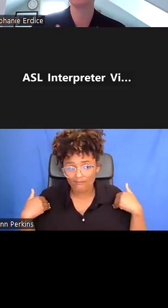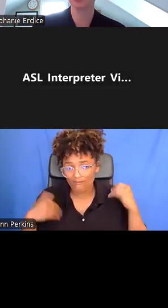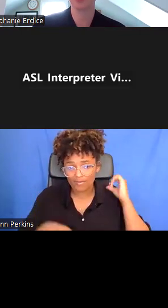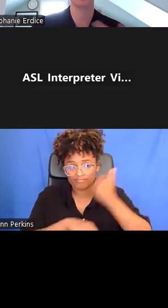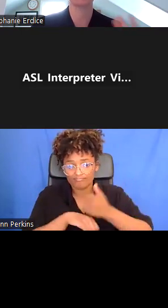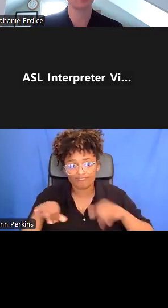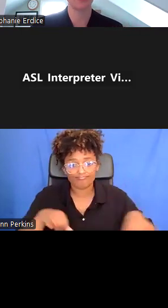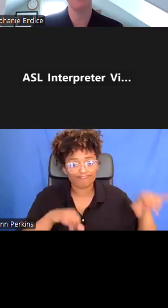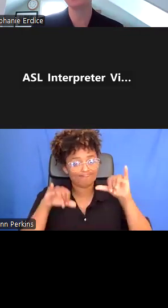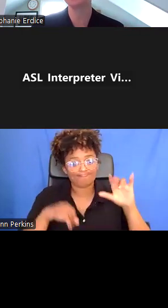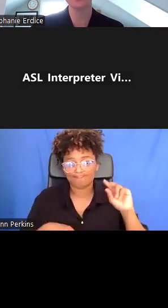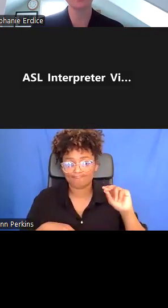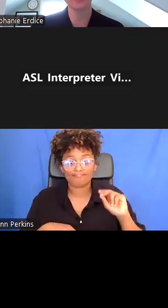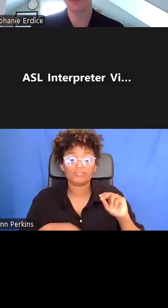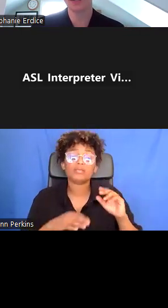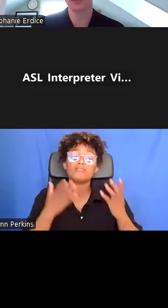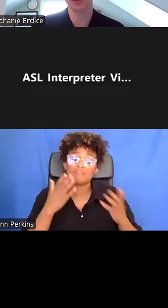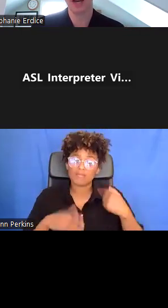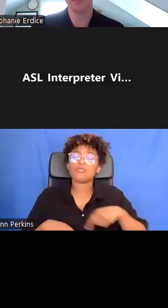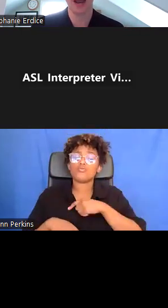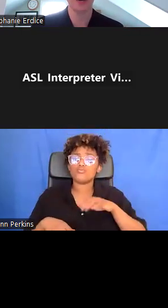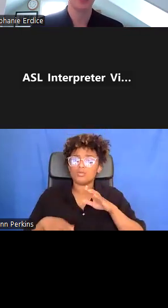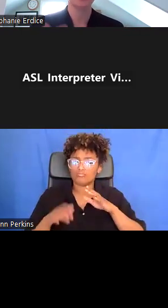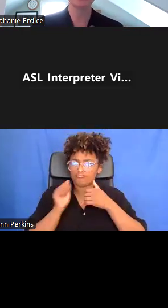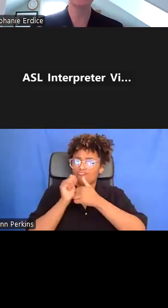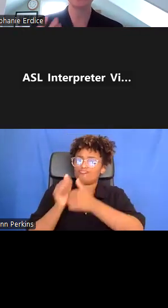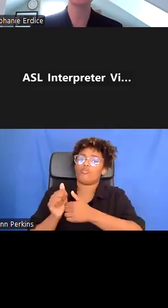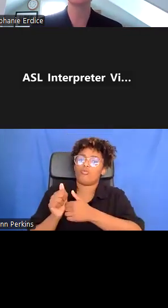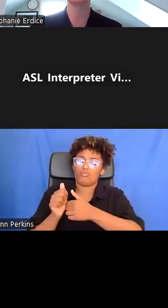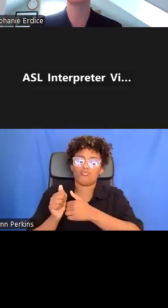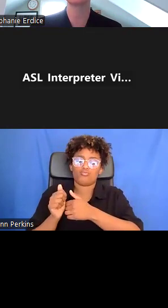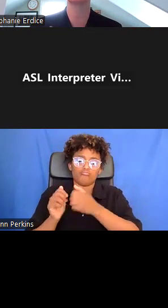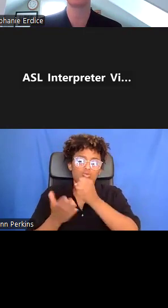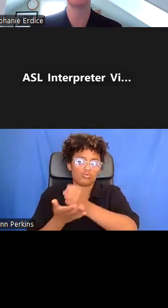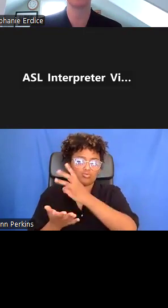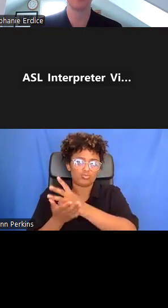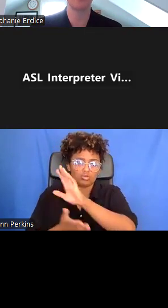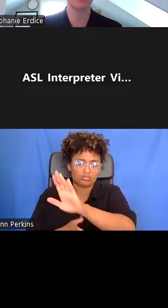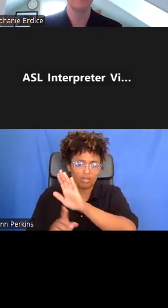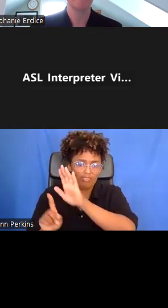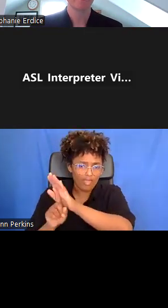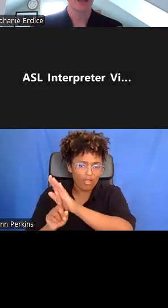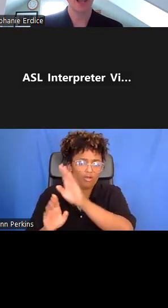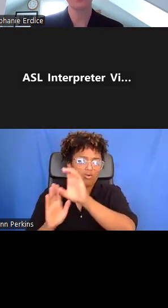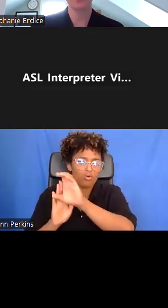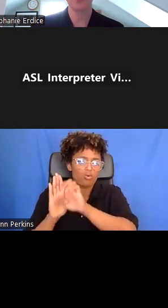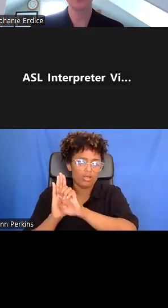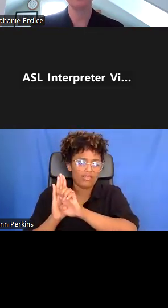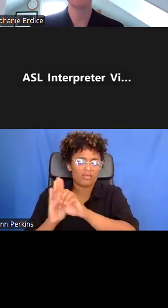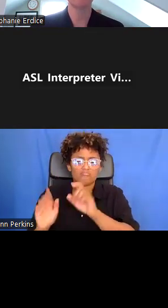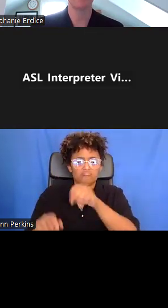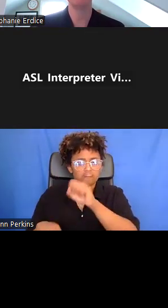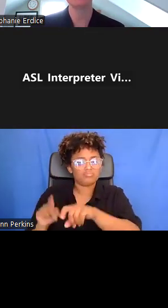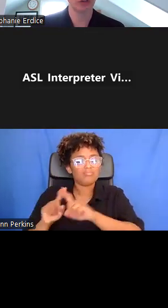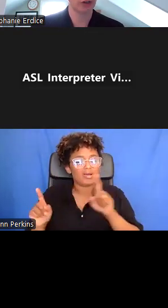of social work or something else, but generally advocates don't have that. So it's important for us to kind of develop our own